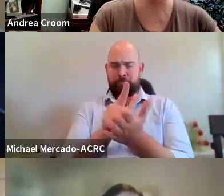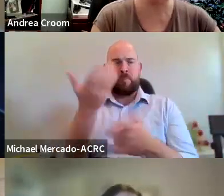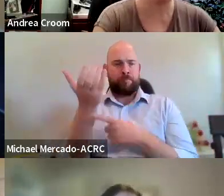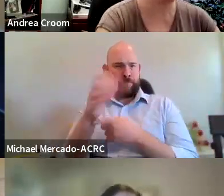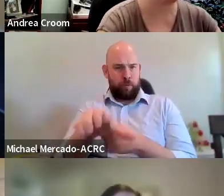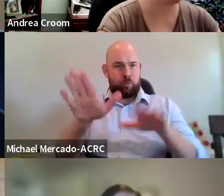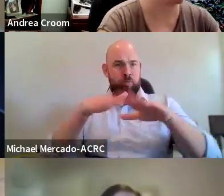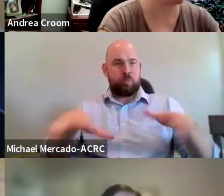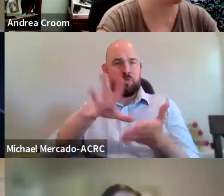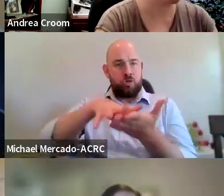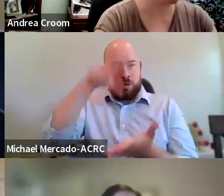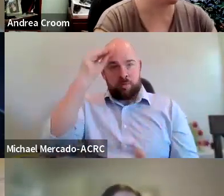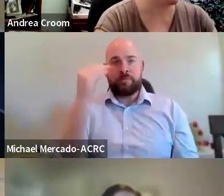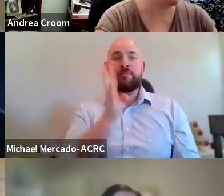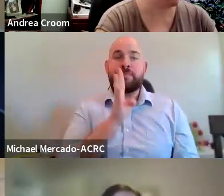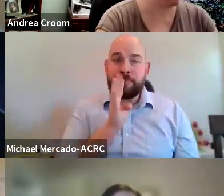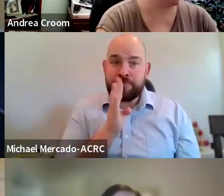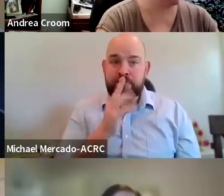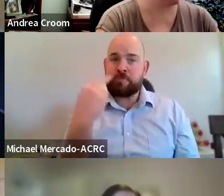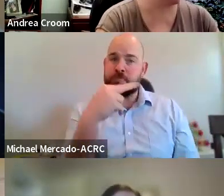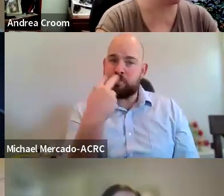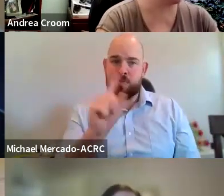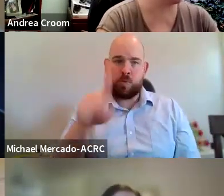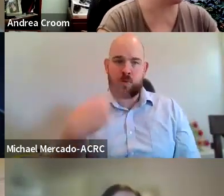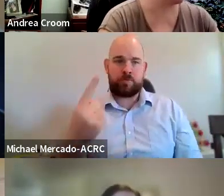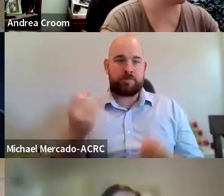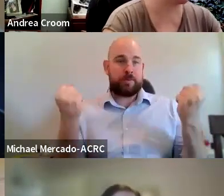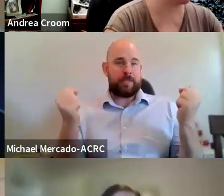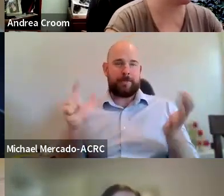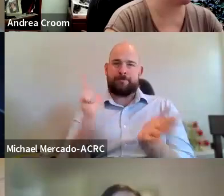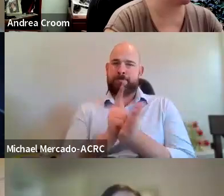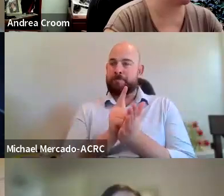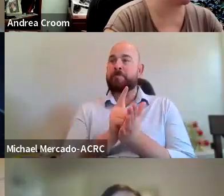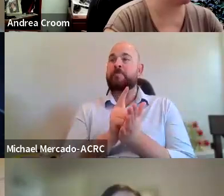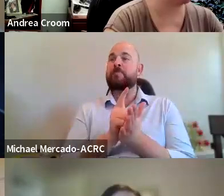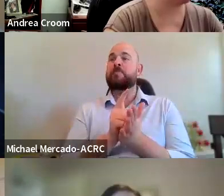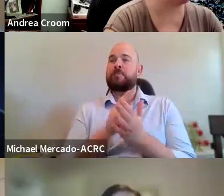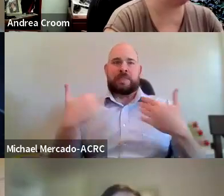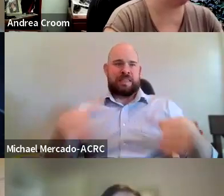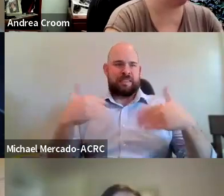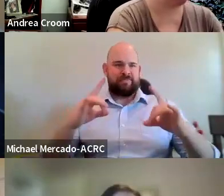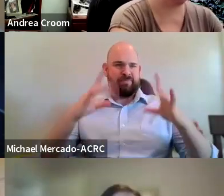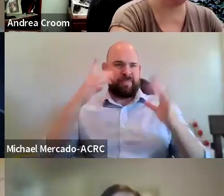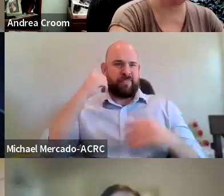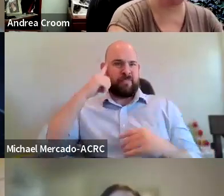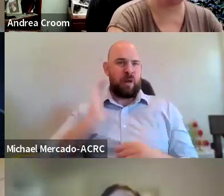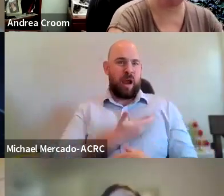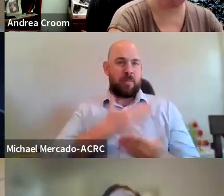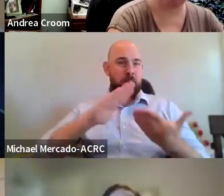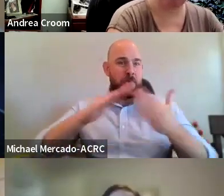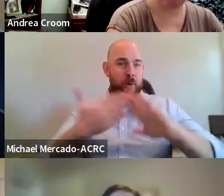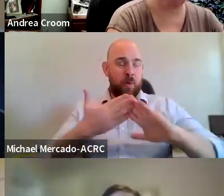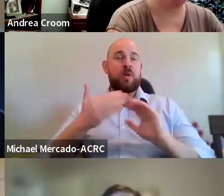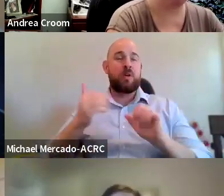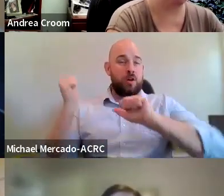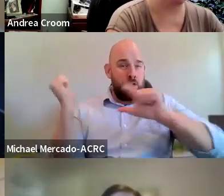they would ban the use of sign language worldwide and insist that children be forced to use what we call the oral method, so speaking and lip reading,